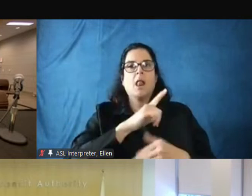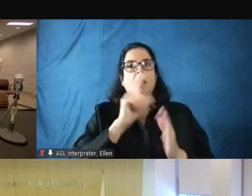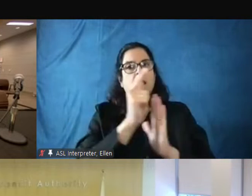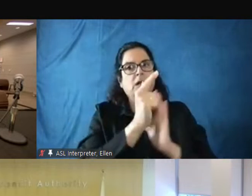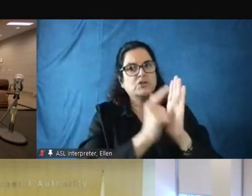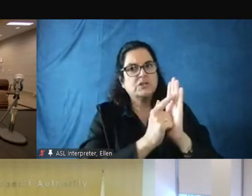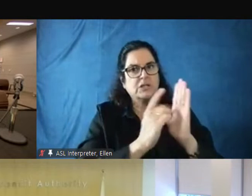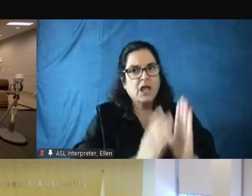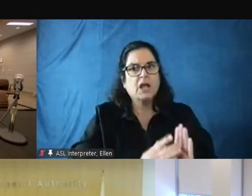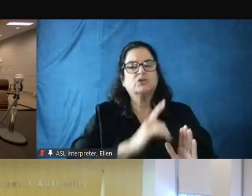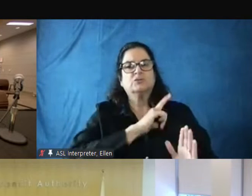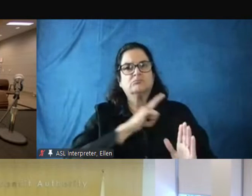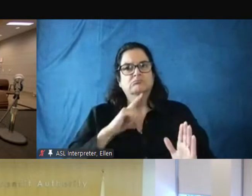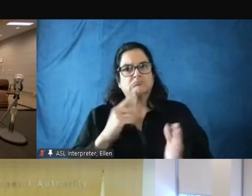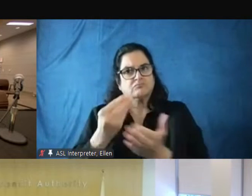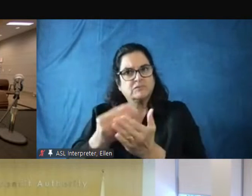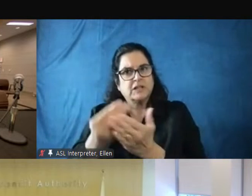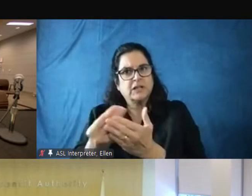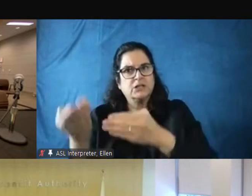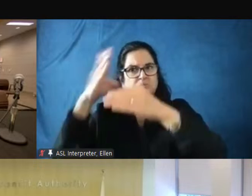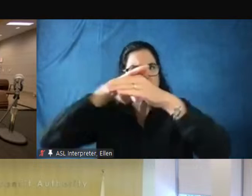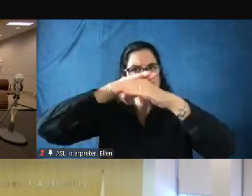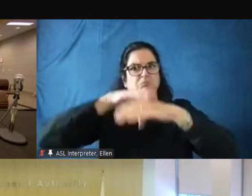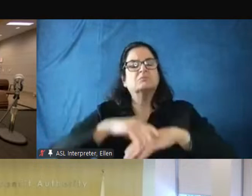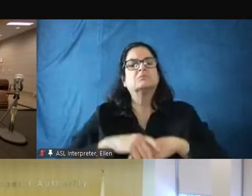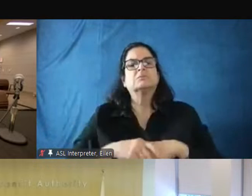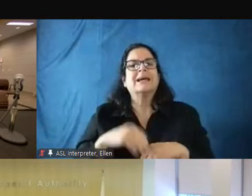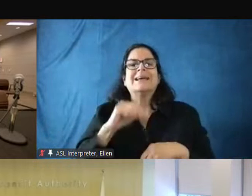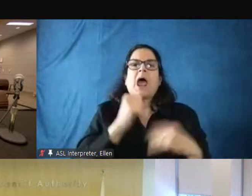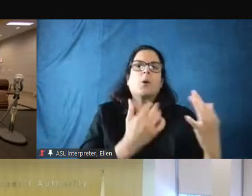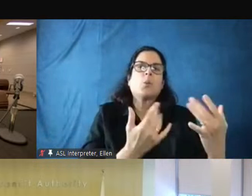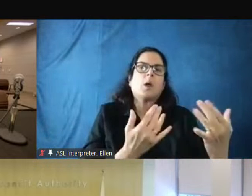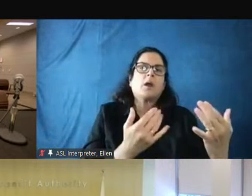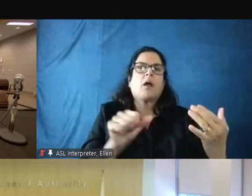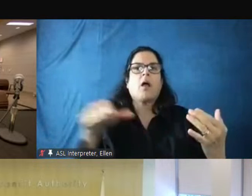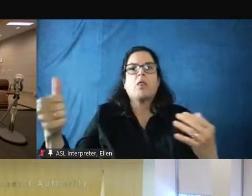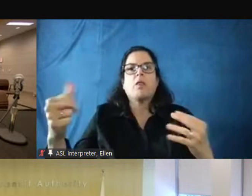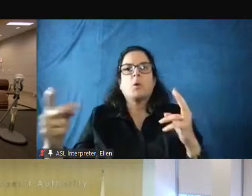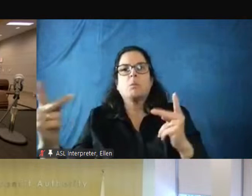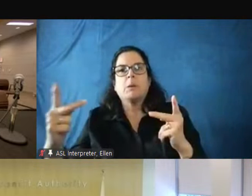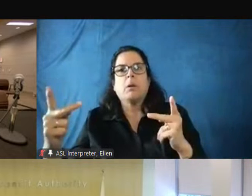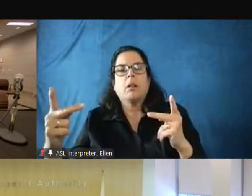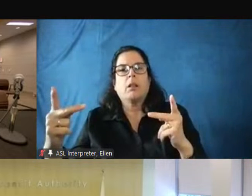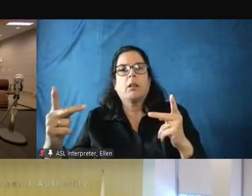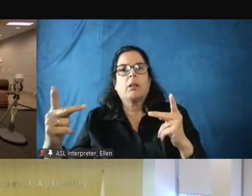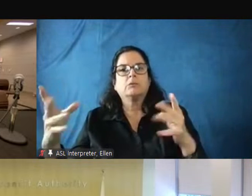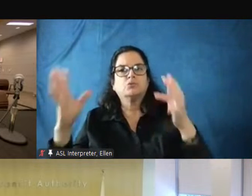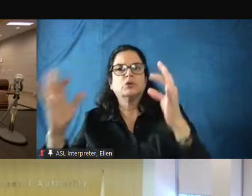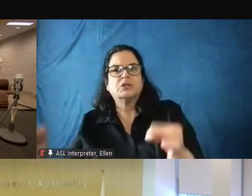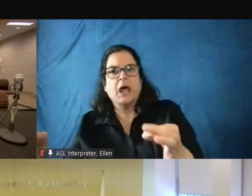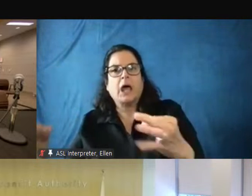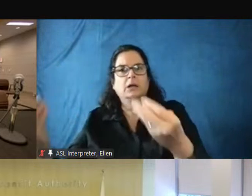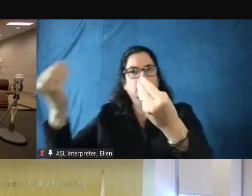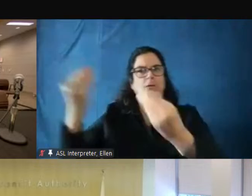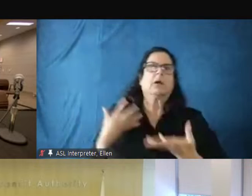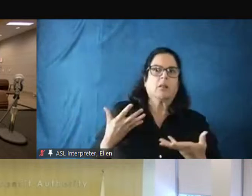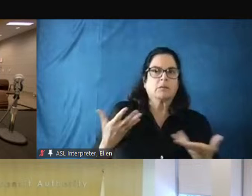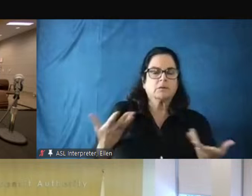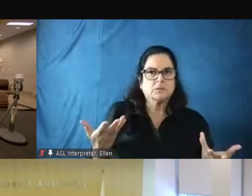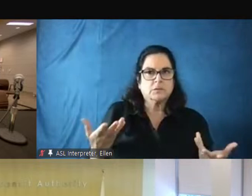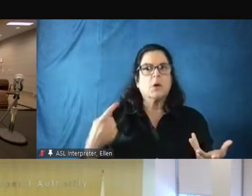additional funding, rather than, again, waiting for others to shape our agenda. So any thoughts on that